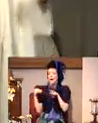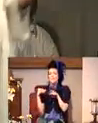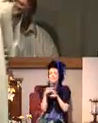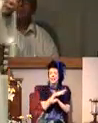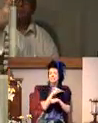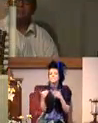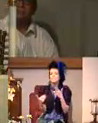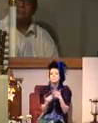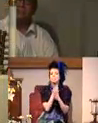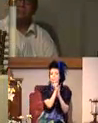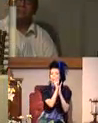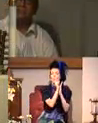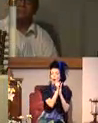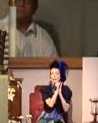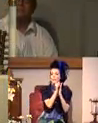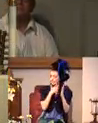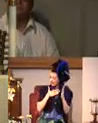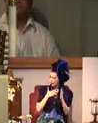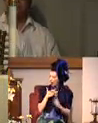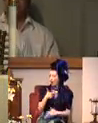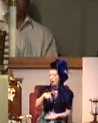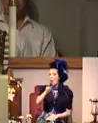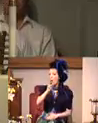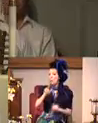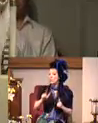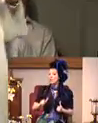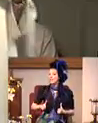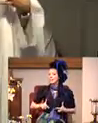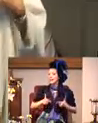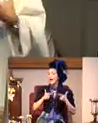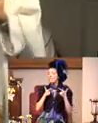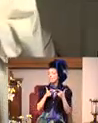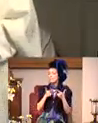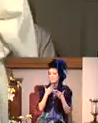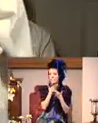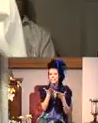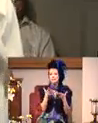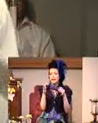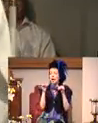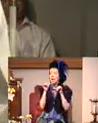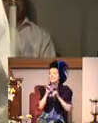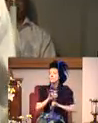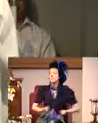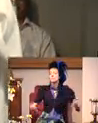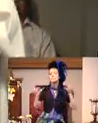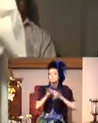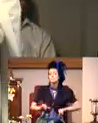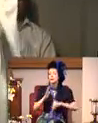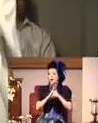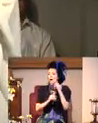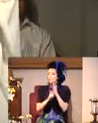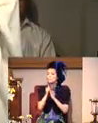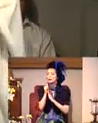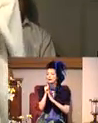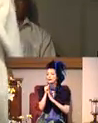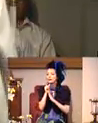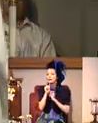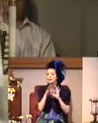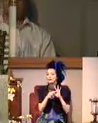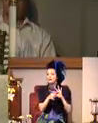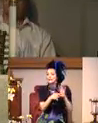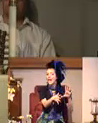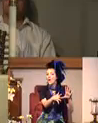this new moment of my own life? If the things that have become so comfortable to me were no longer a part of